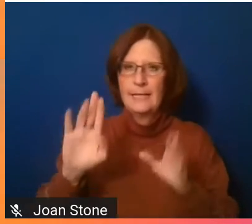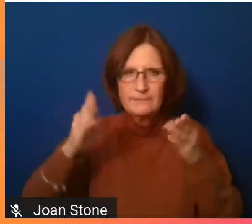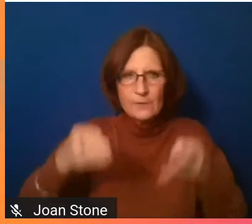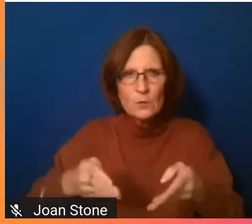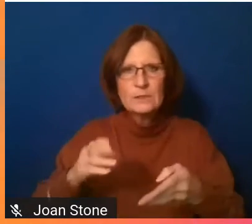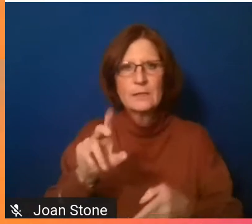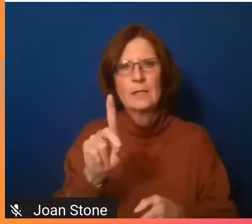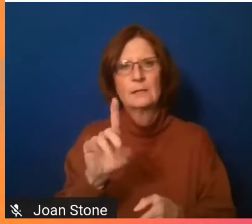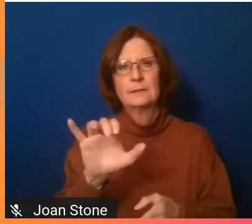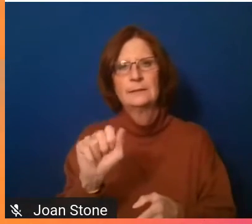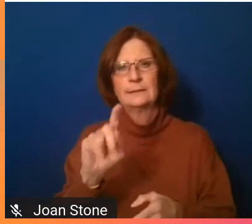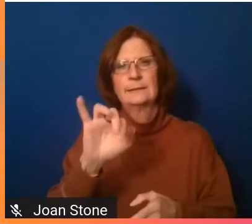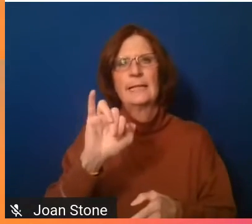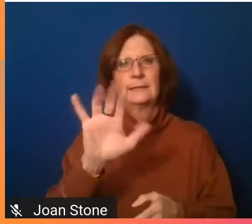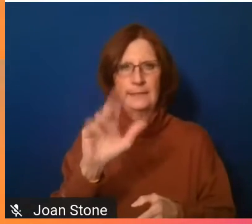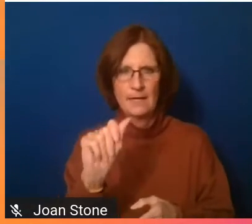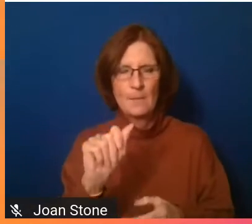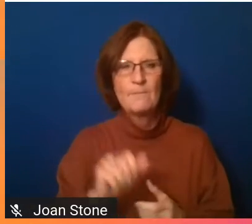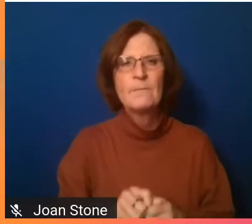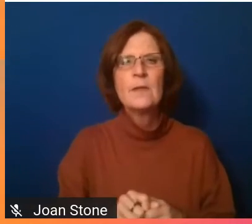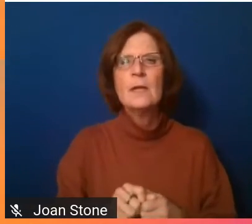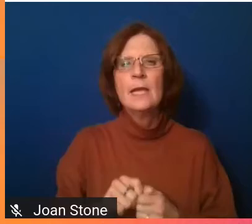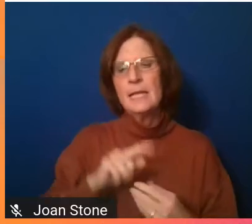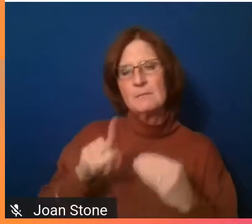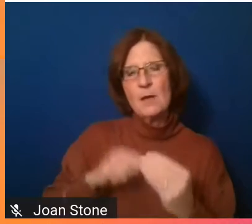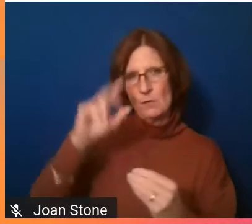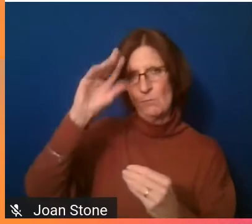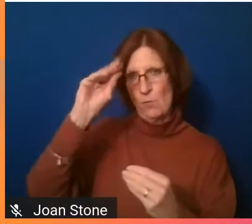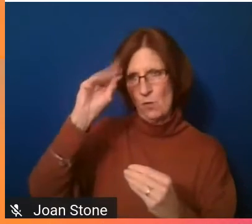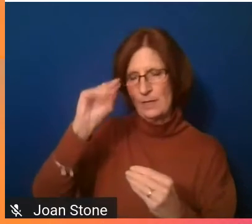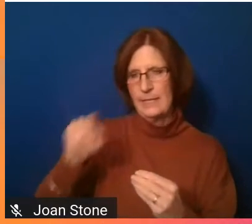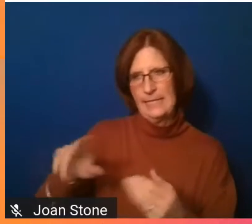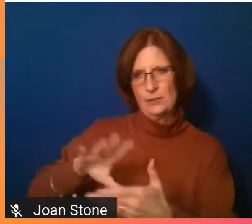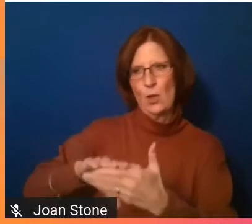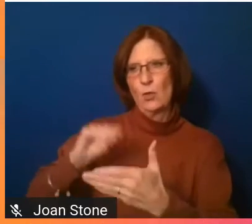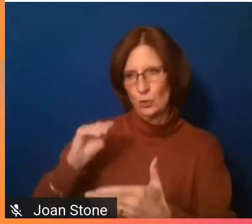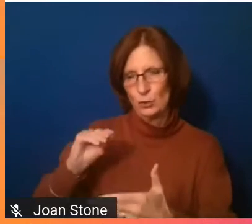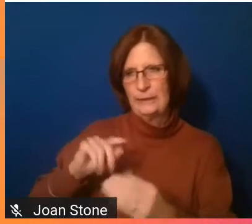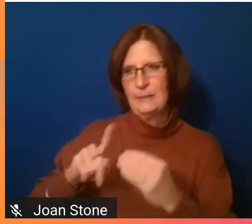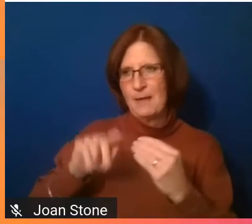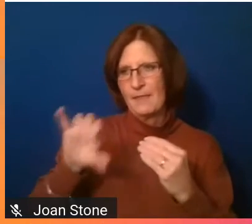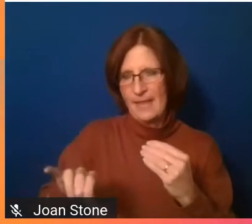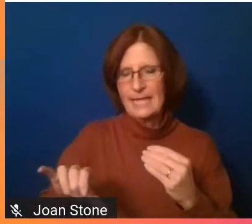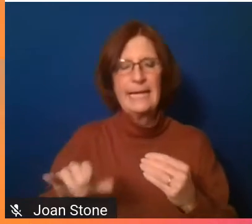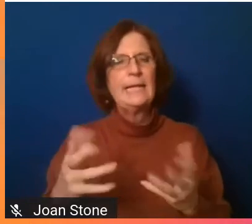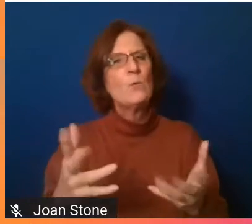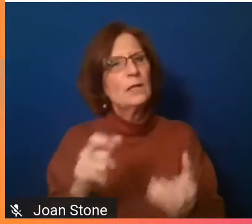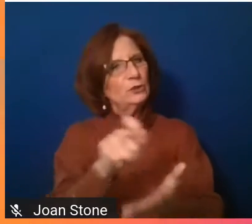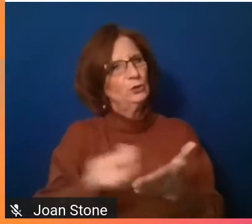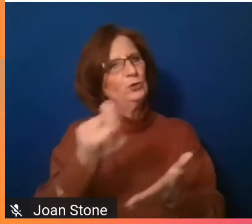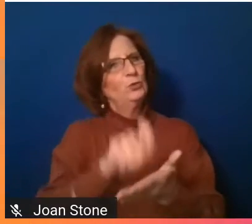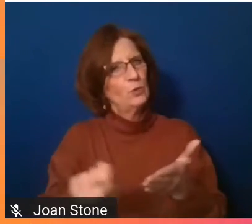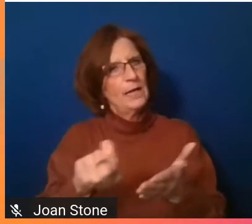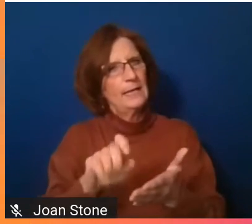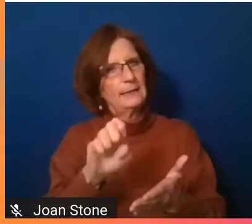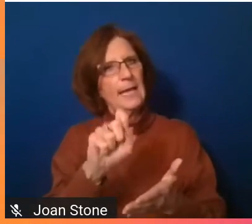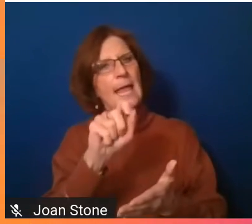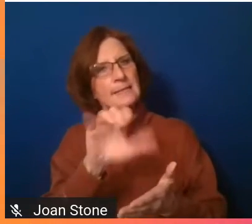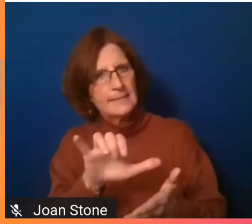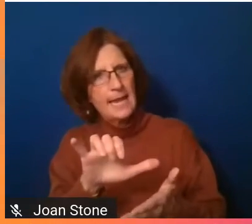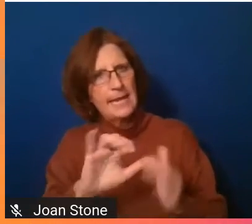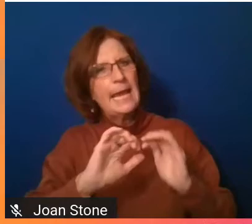this boy learning that he has dyslexia, and he's going to write an essay and the challenges that he faces with